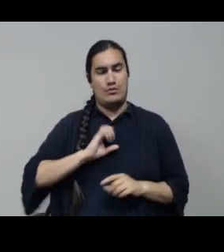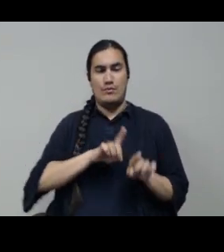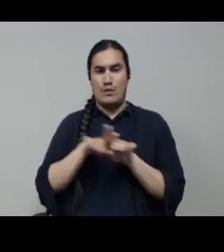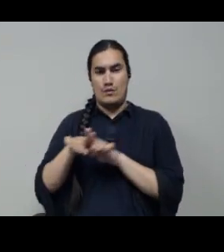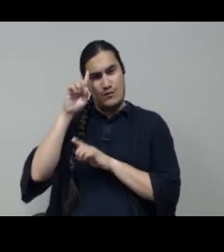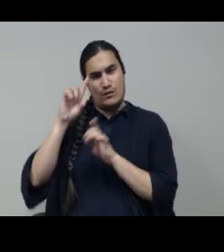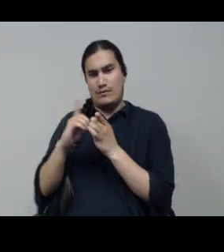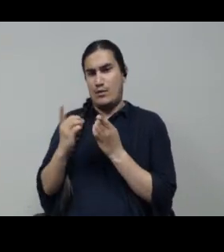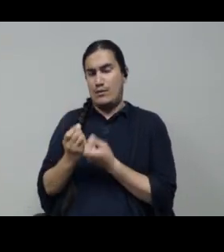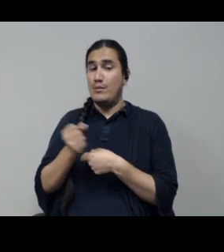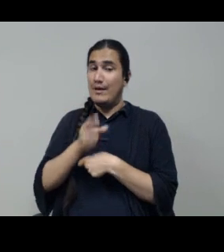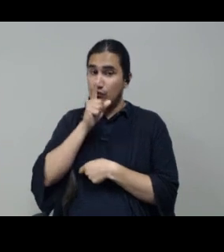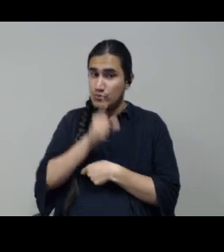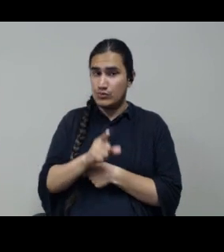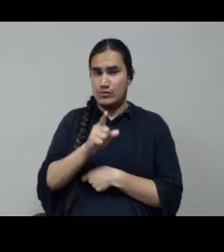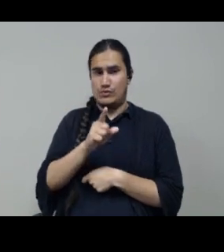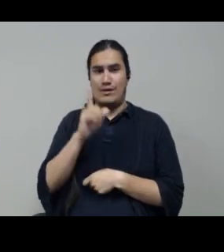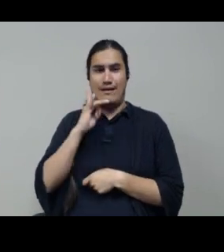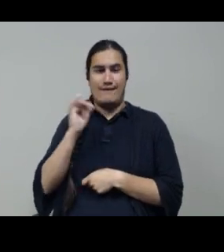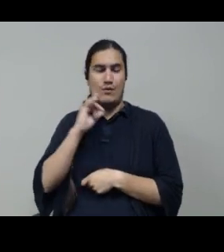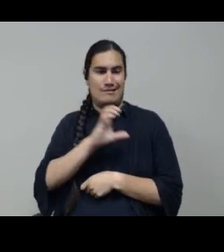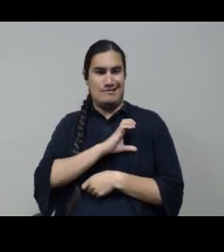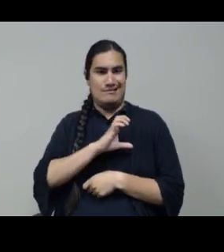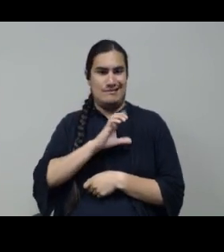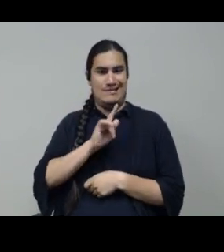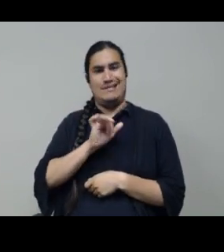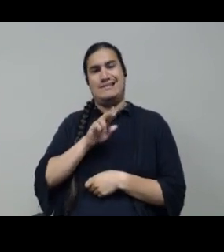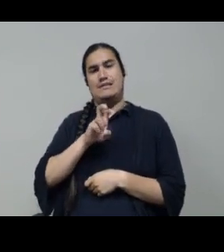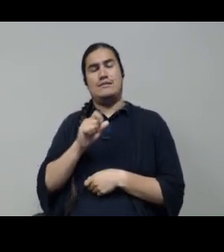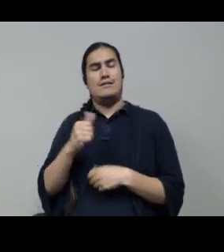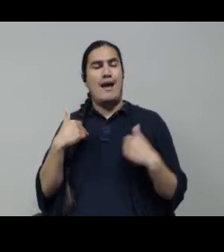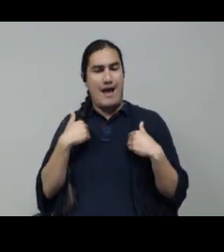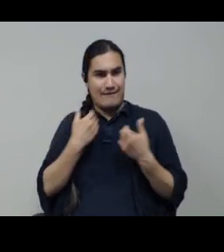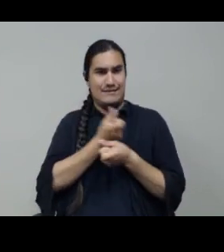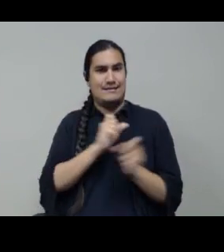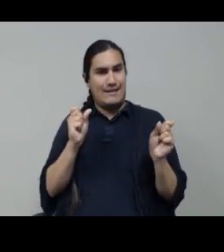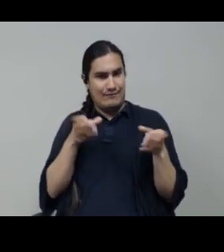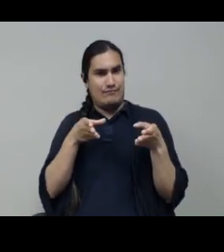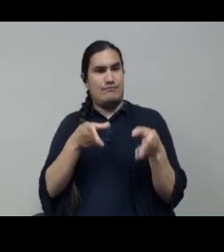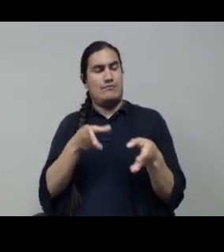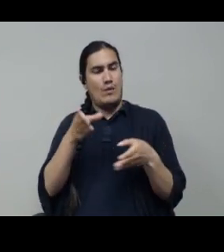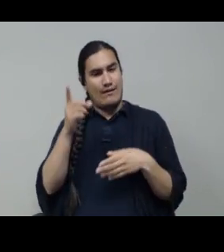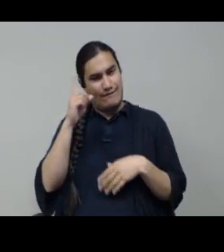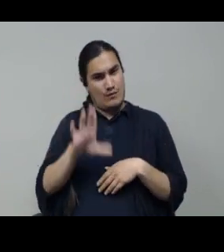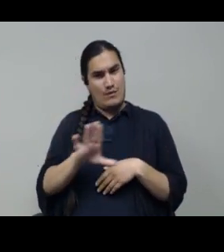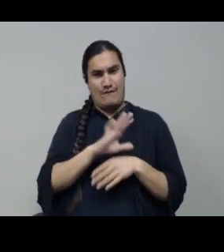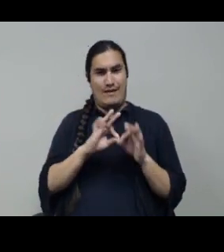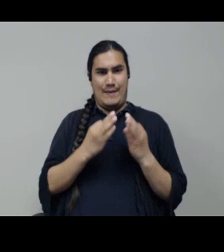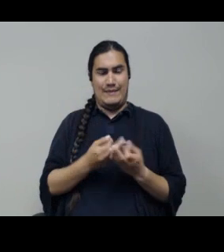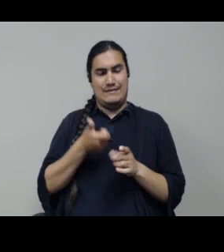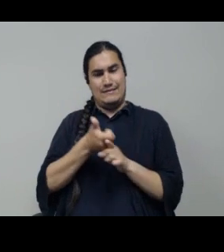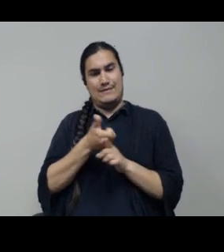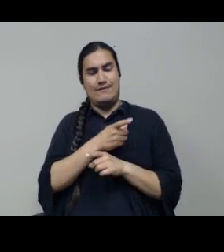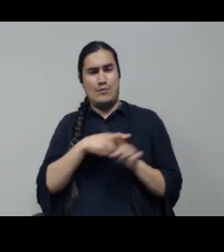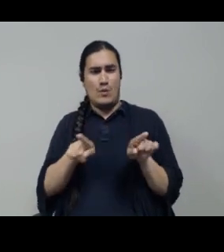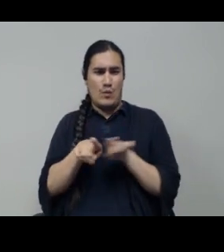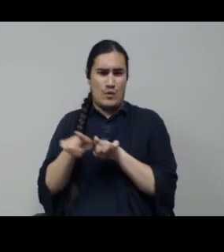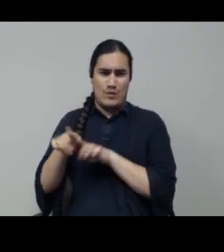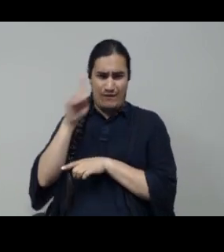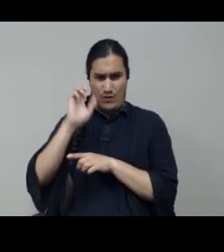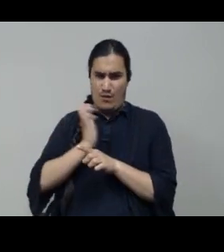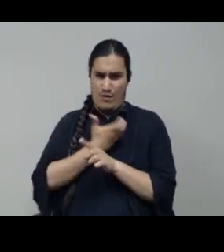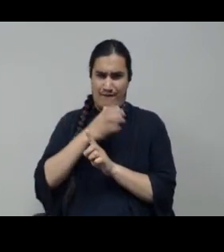that California citizens get the types of programs that provide safe passage for them and their families, but also for our environment. So that's a critical